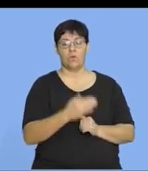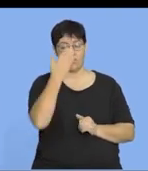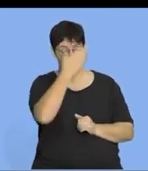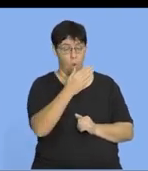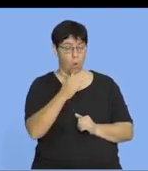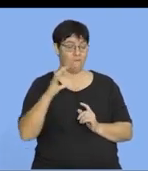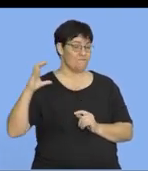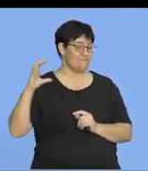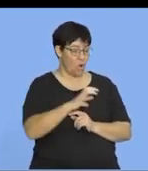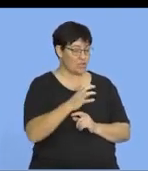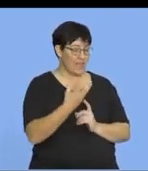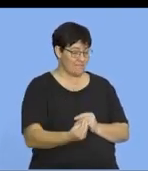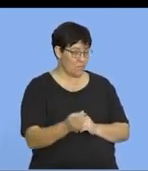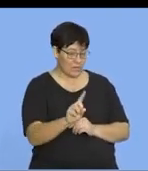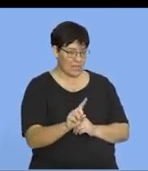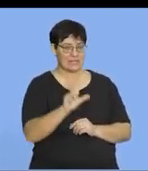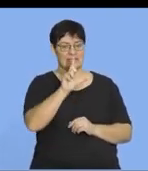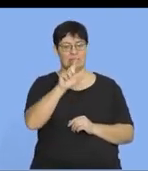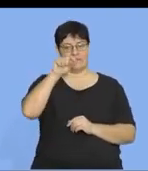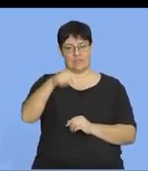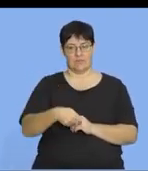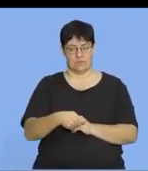it experiences is